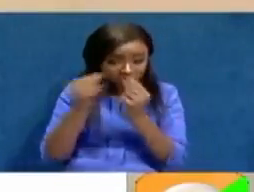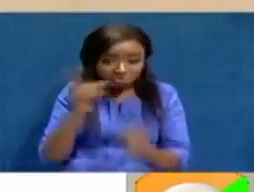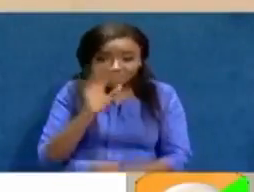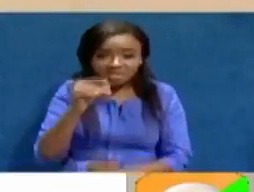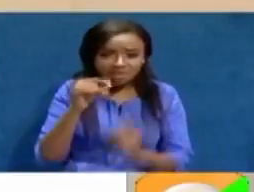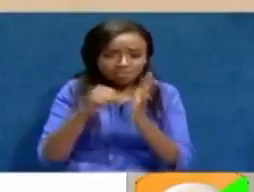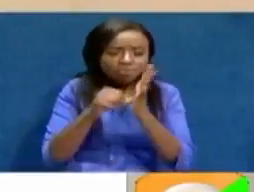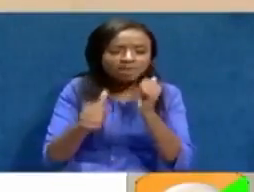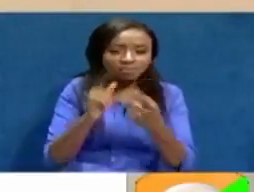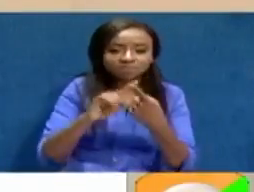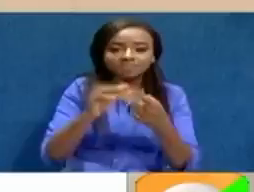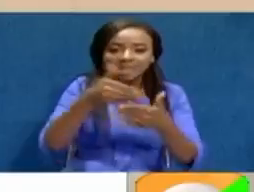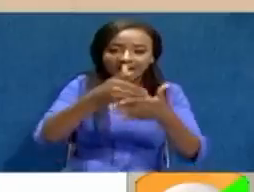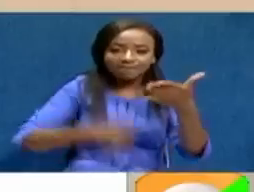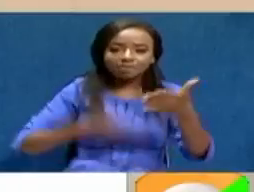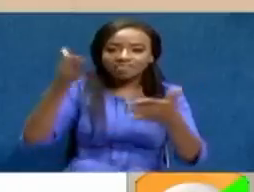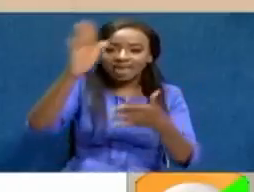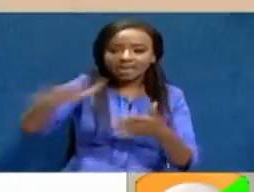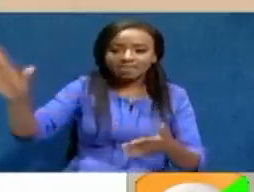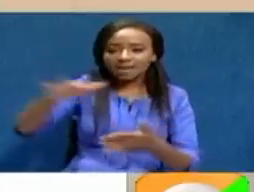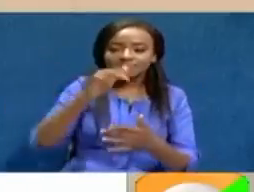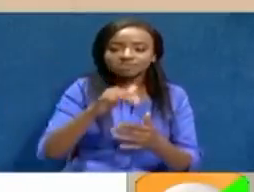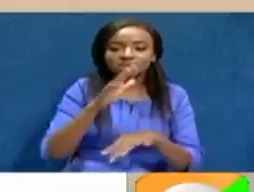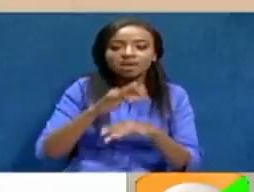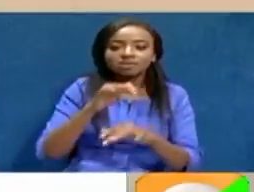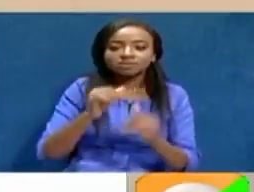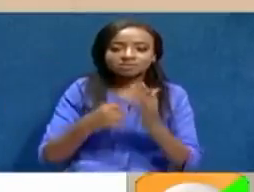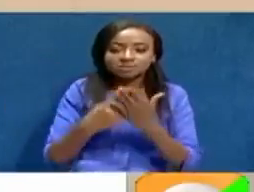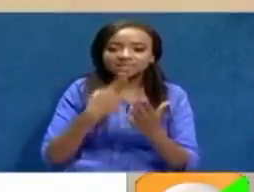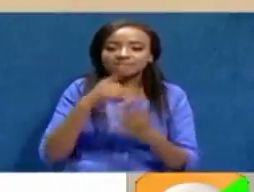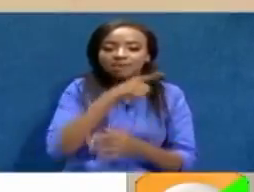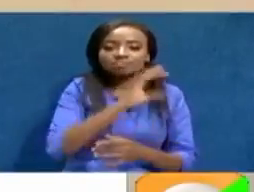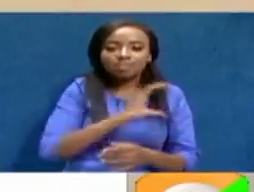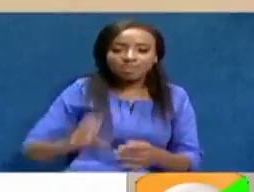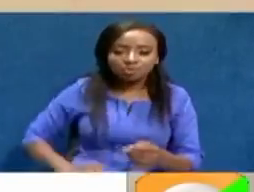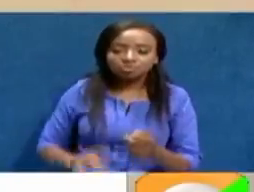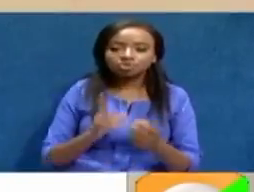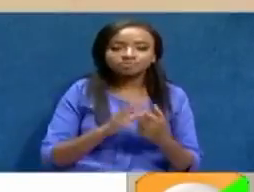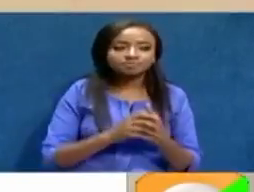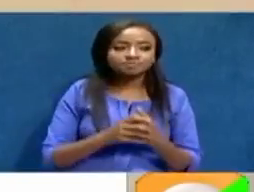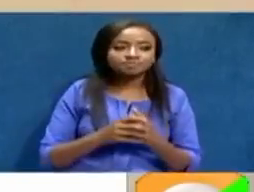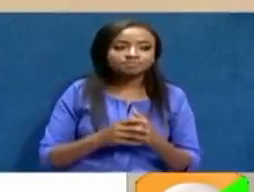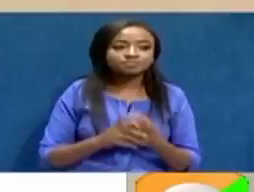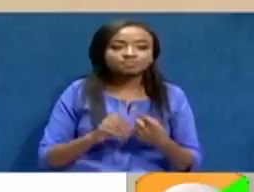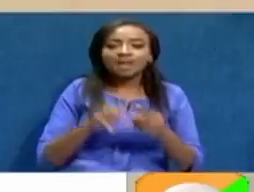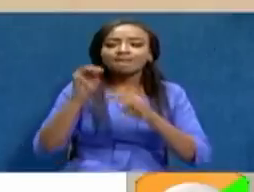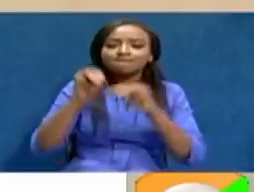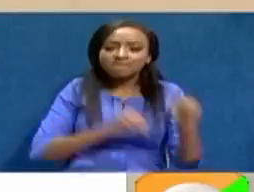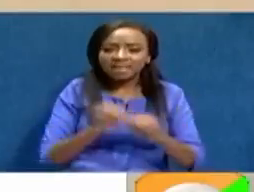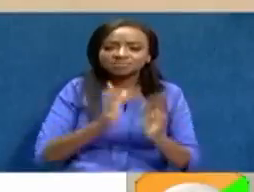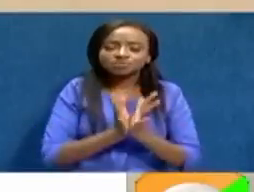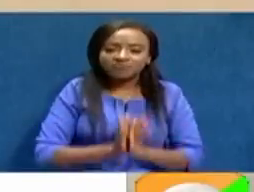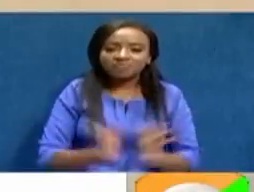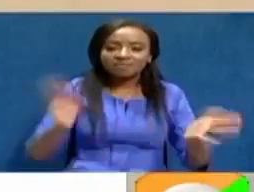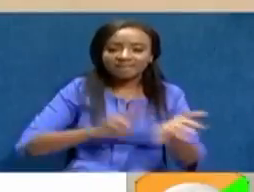your memory. A report in Parliament on the commission was quoted as saying, I quote, "Prudent management of